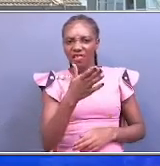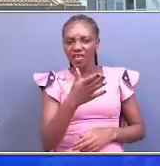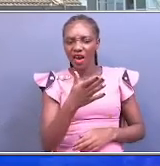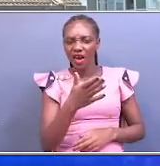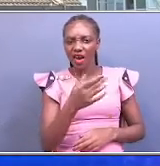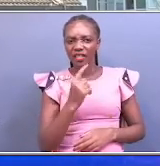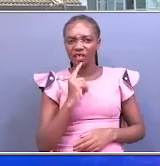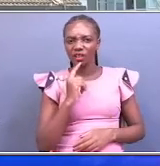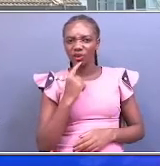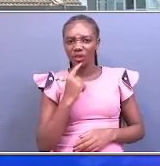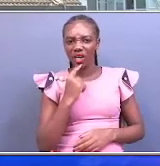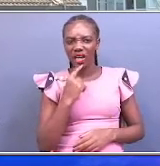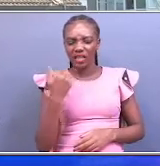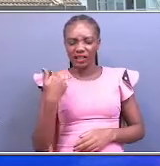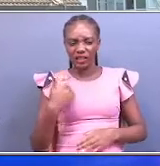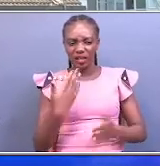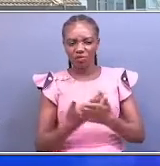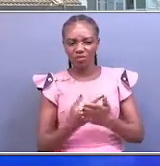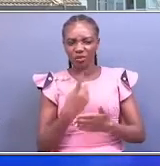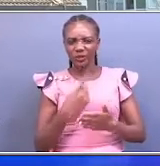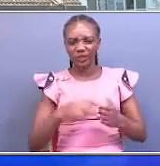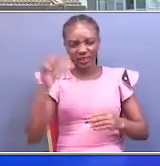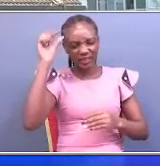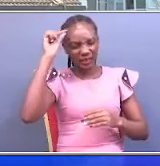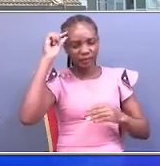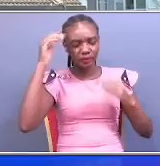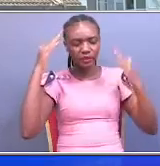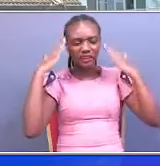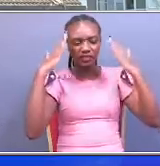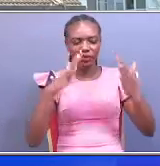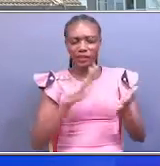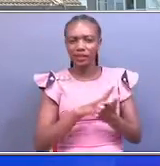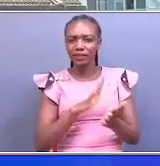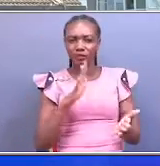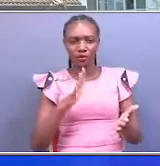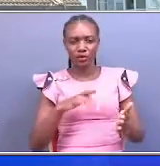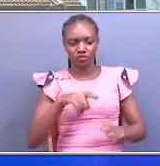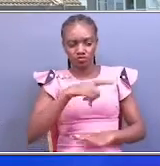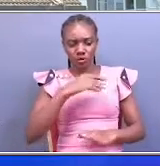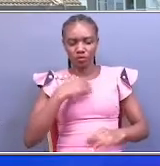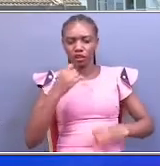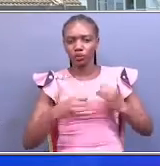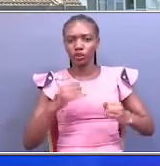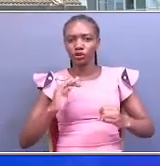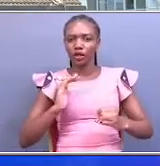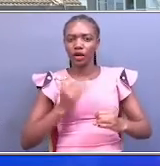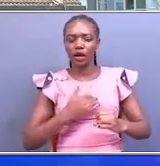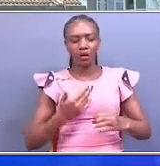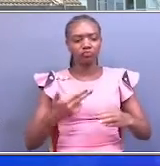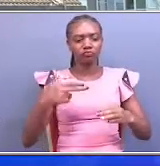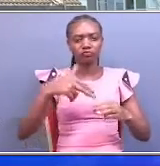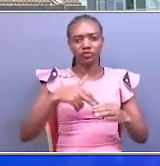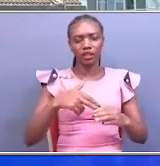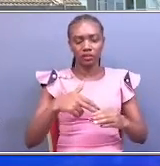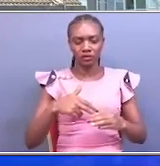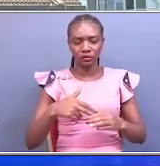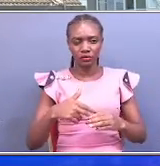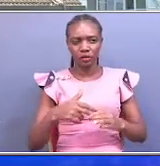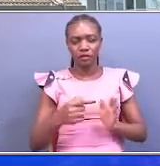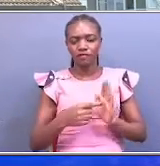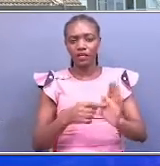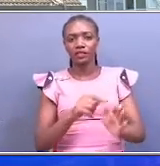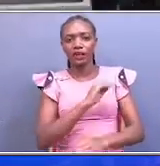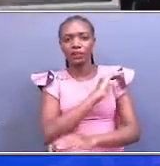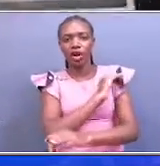ningeomba serikali ifuatilie sana. At least tuwe tunaenjoy mafuta yetu hapa Kenya. Kama huko Nigeria venye wao hufurahia mafuta